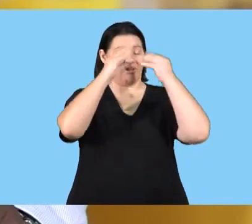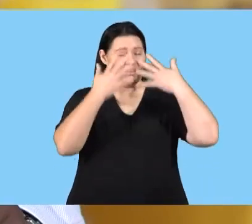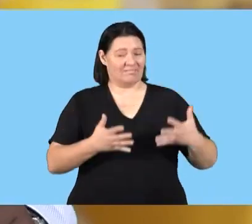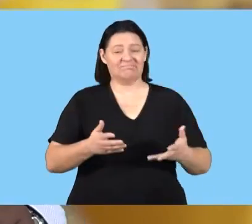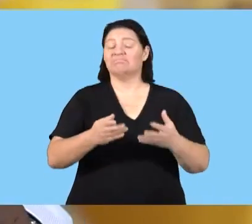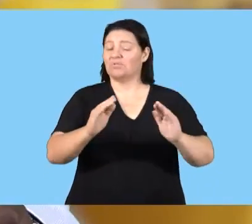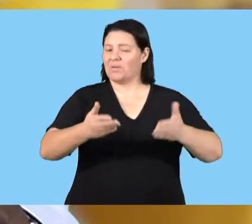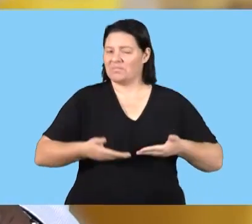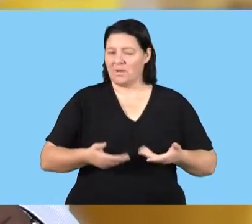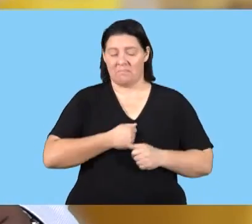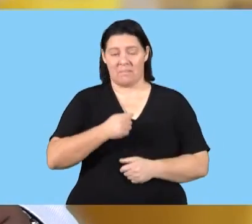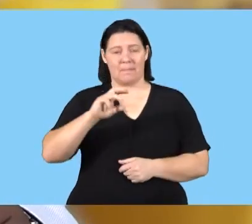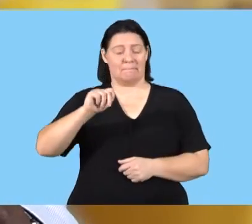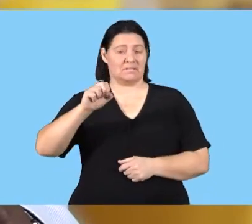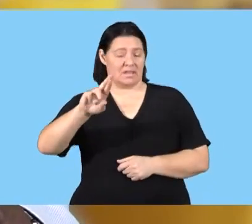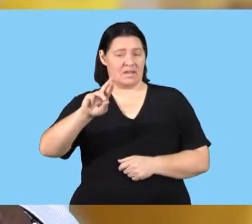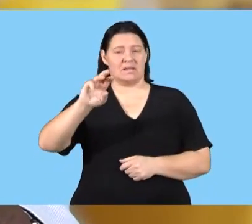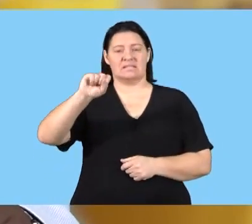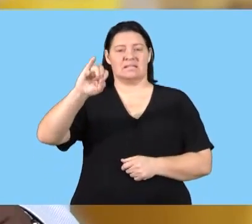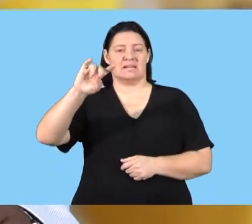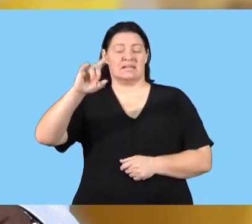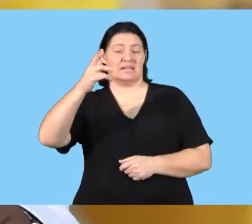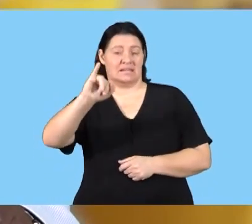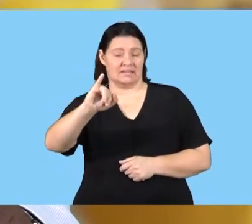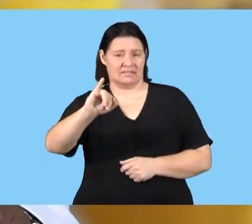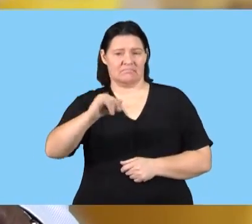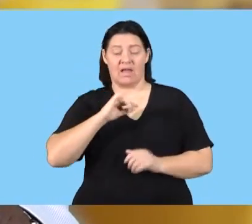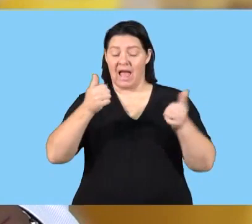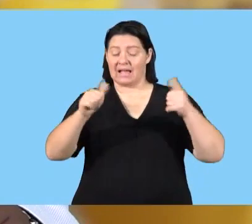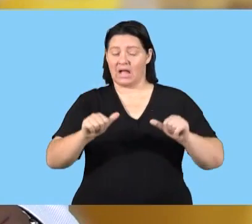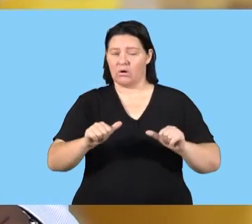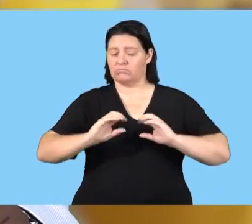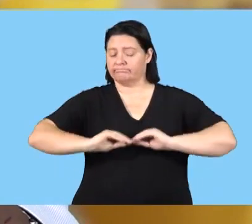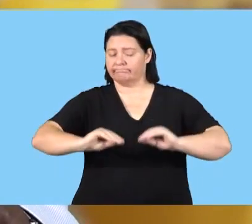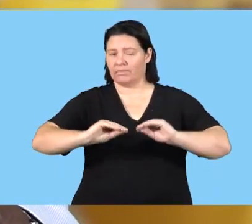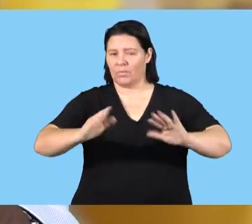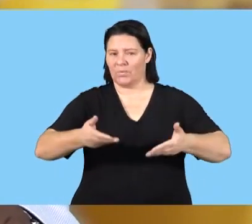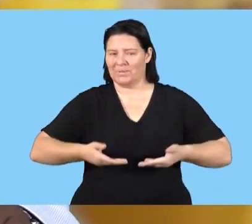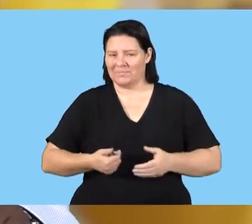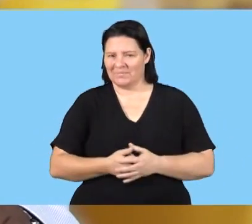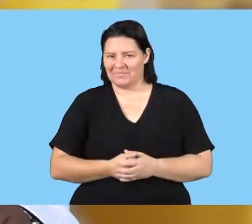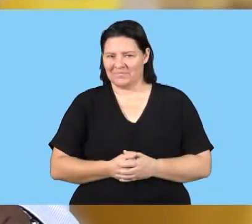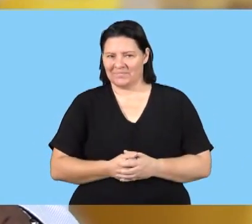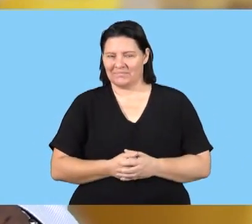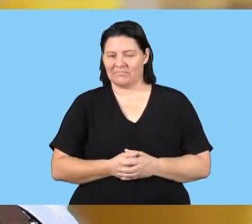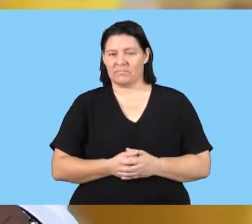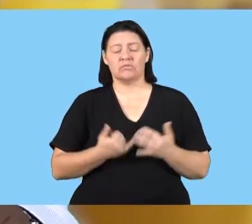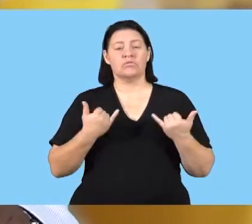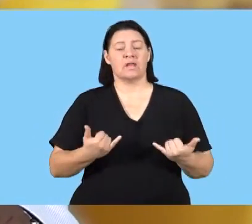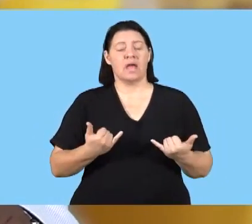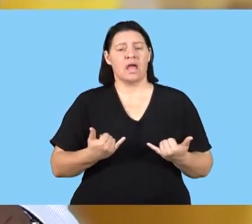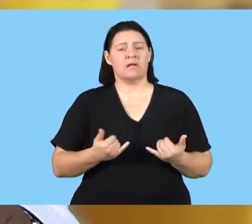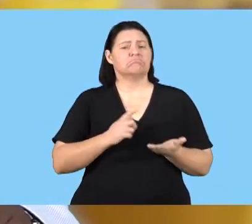Greetings, great learners. My name is Mr. Simbi, and welcome to today's accounting lesson. In today's class, we're going to be